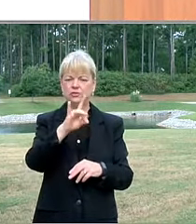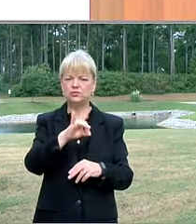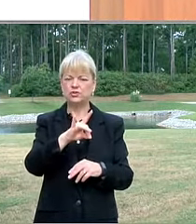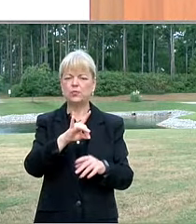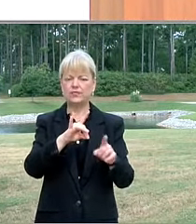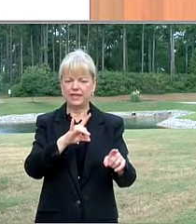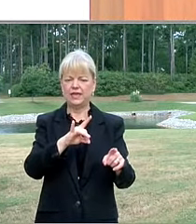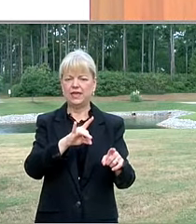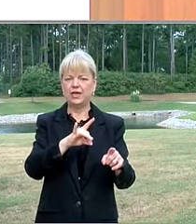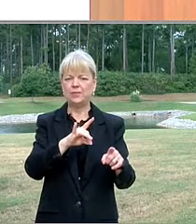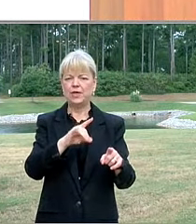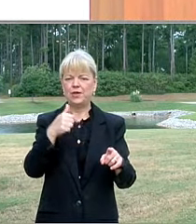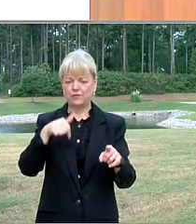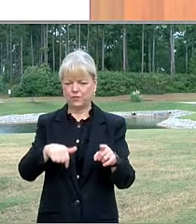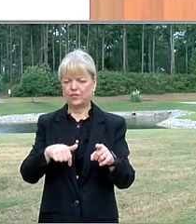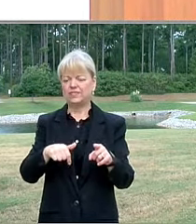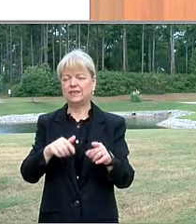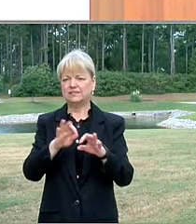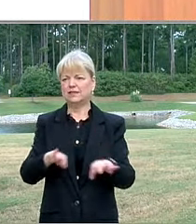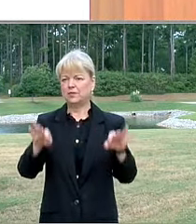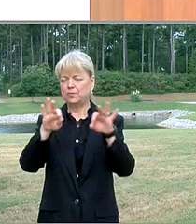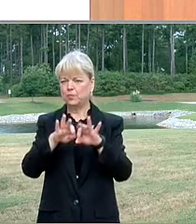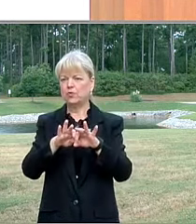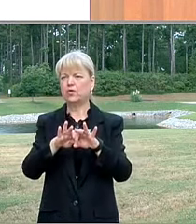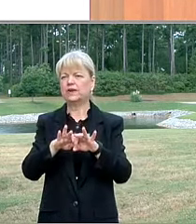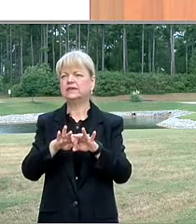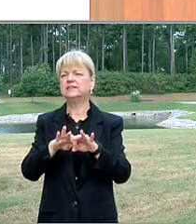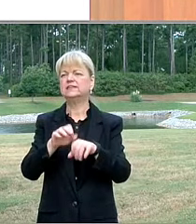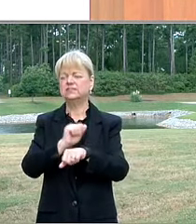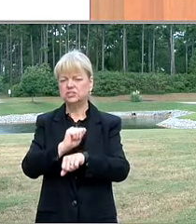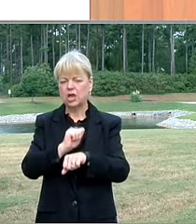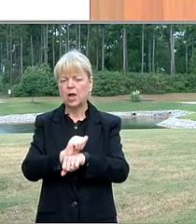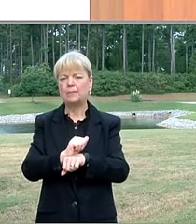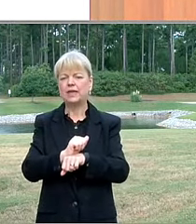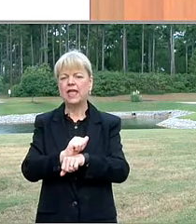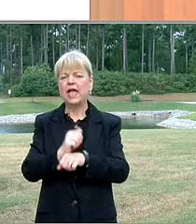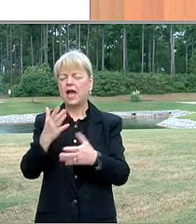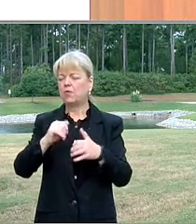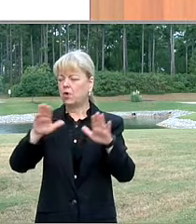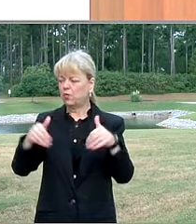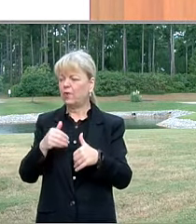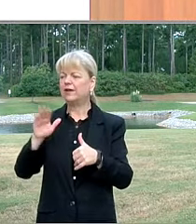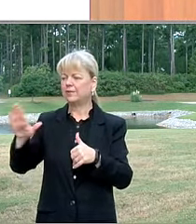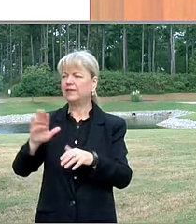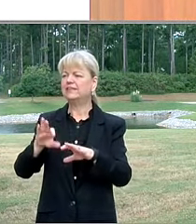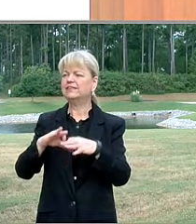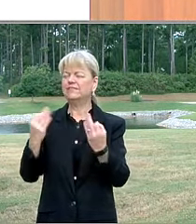why our Army chose him for this critical assignment, I want to formally recognize and welcome his family. I always like to start at the very